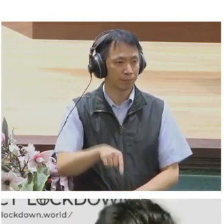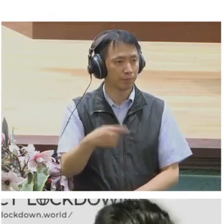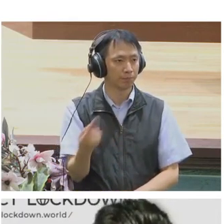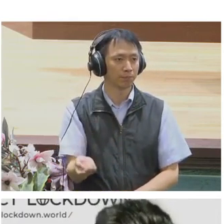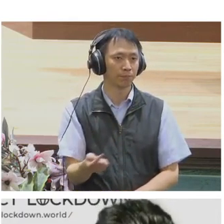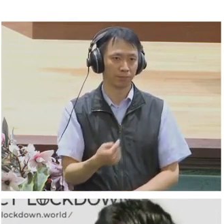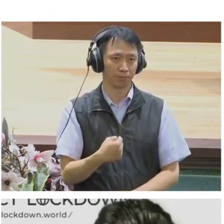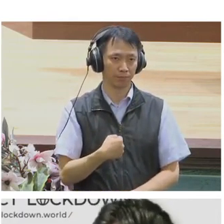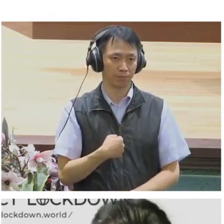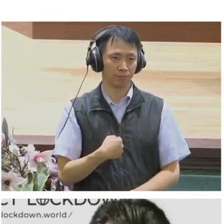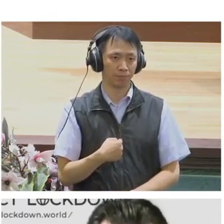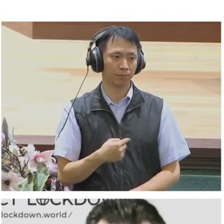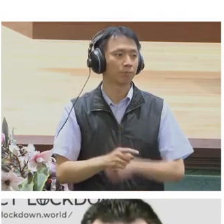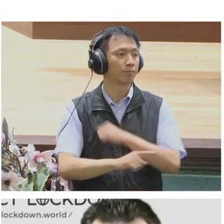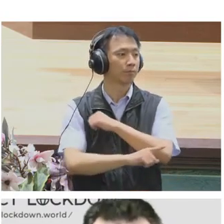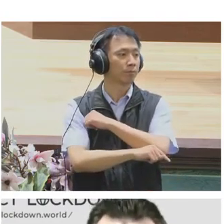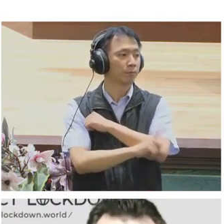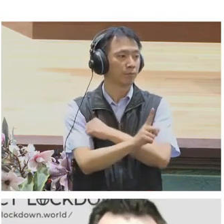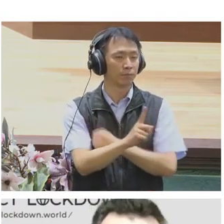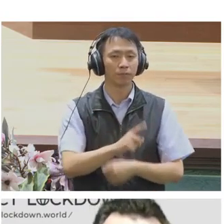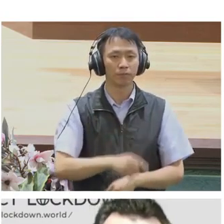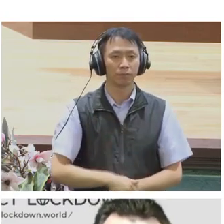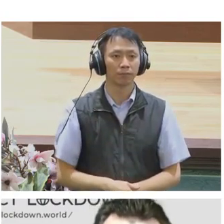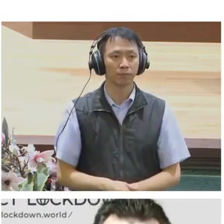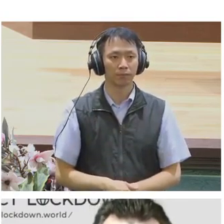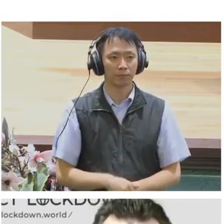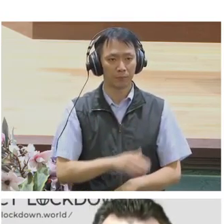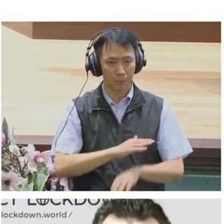in which we measure the different